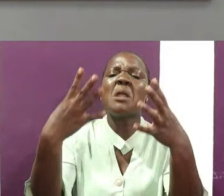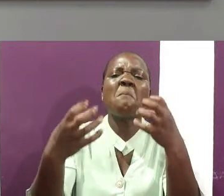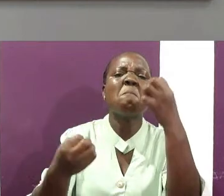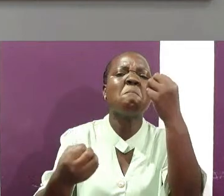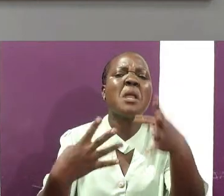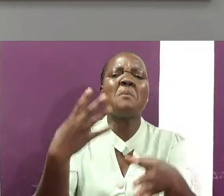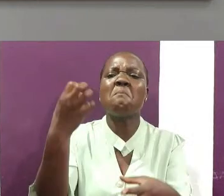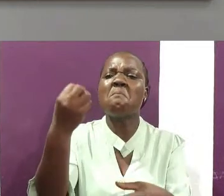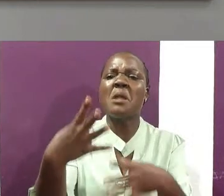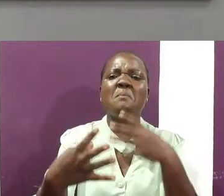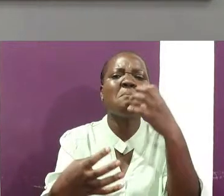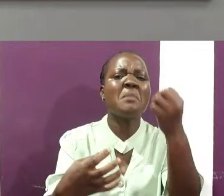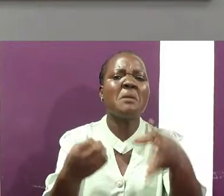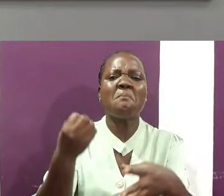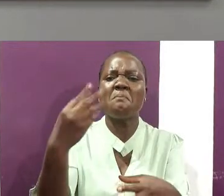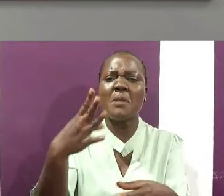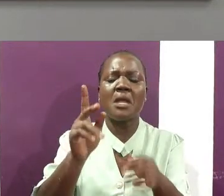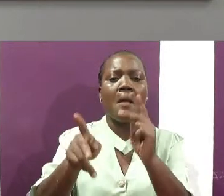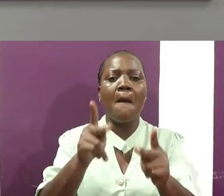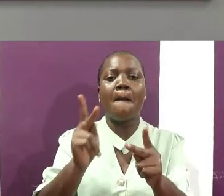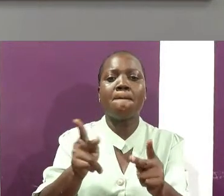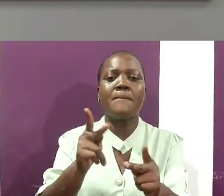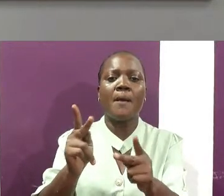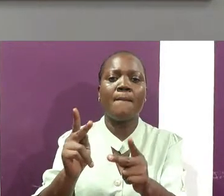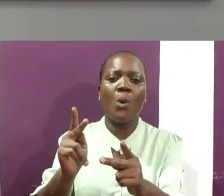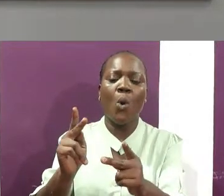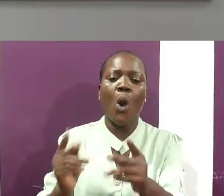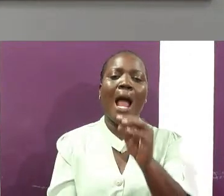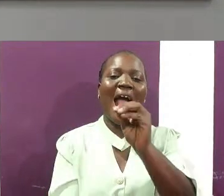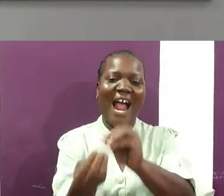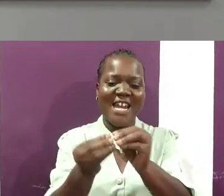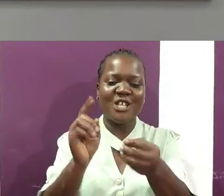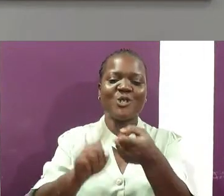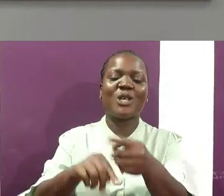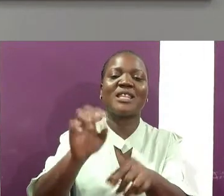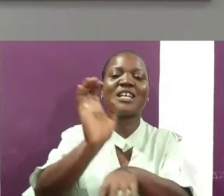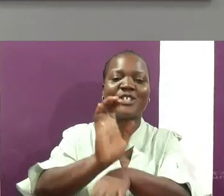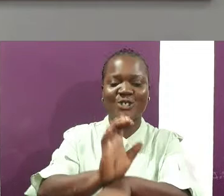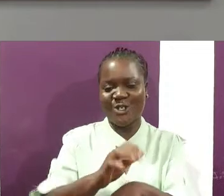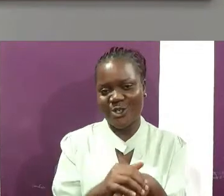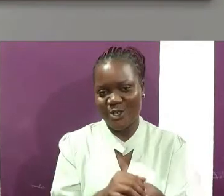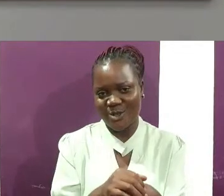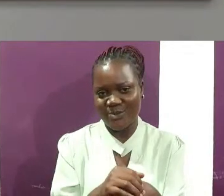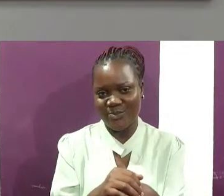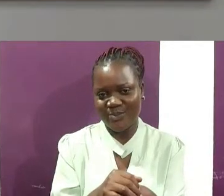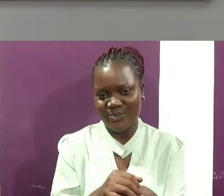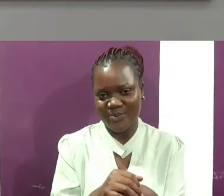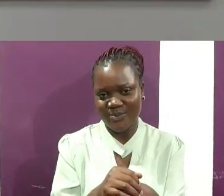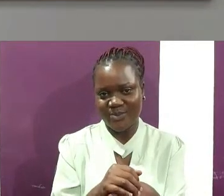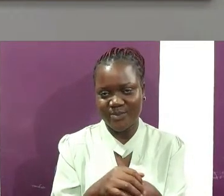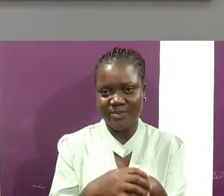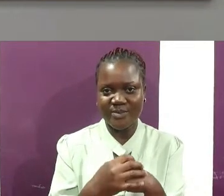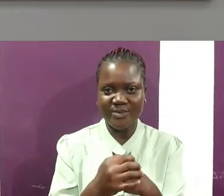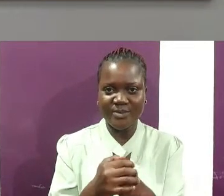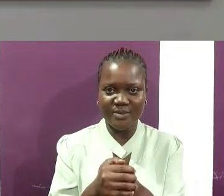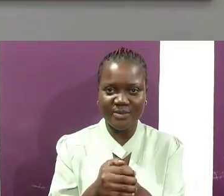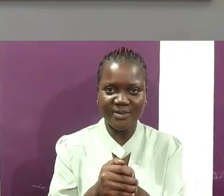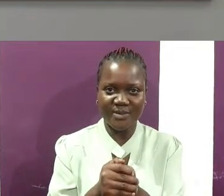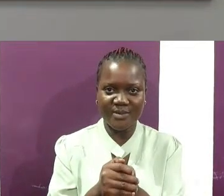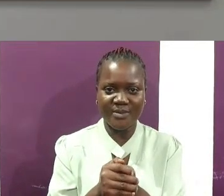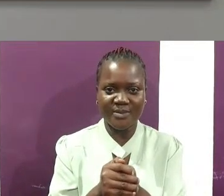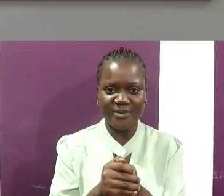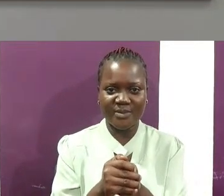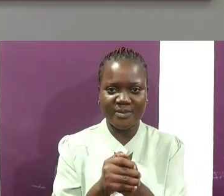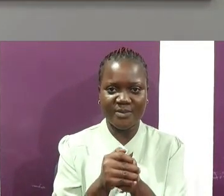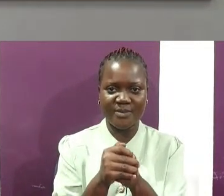Omeka, Christo, a Yenipedia, and a Safon. And we have that idea of 3,000 members were added, but the Bible doesn't tell us in